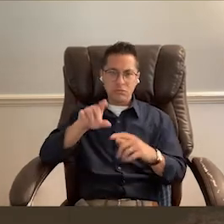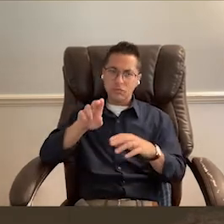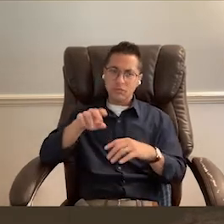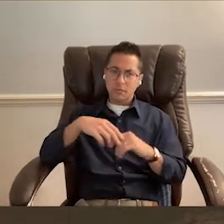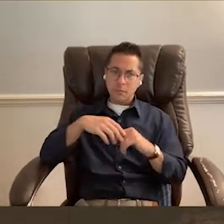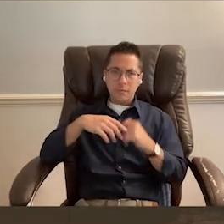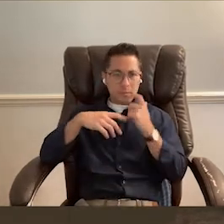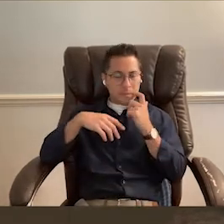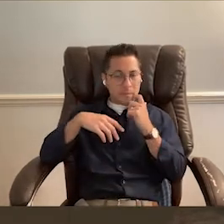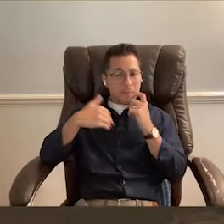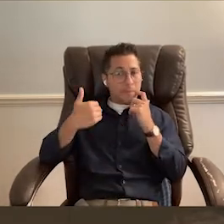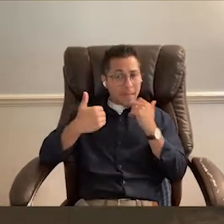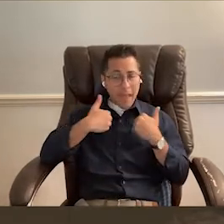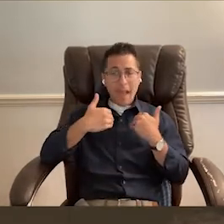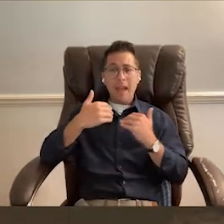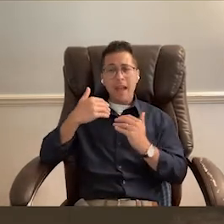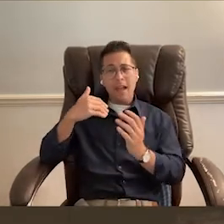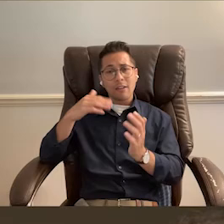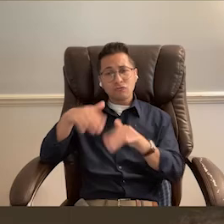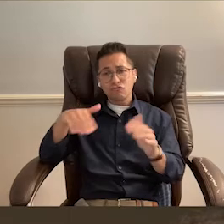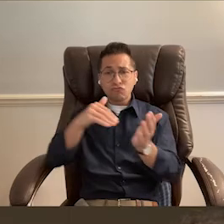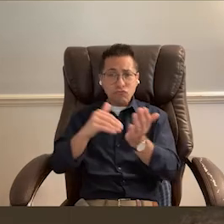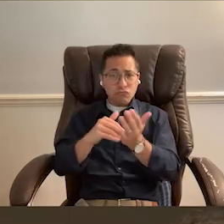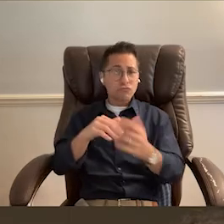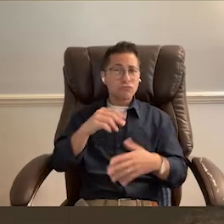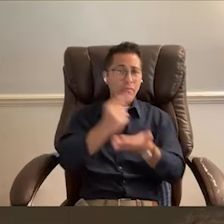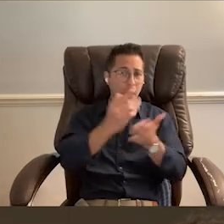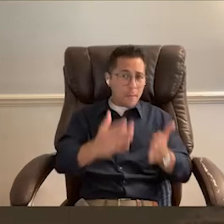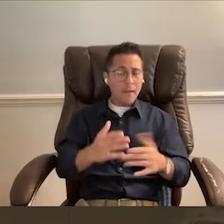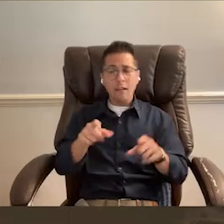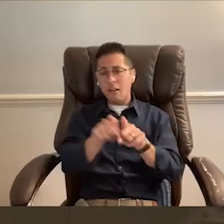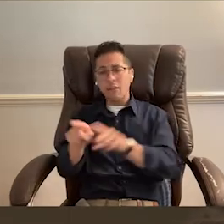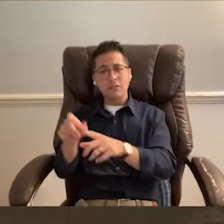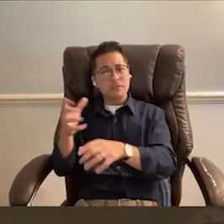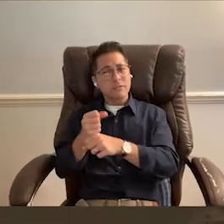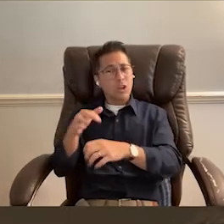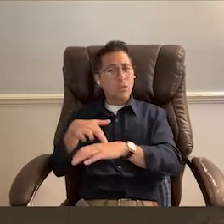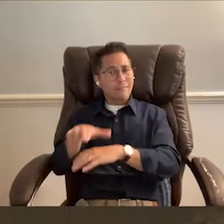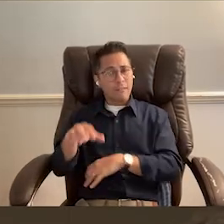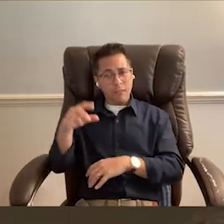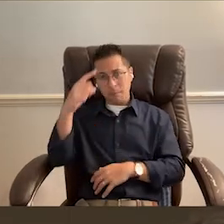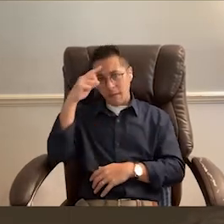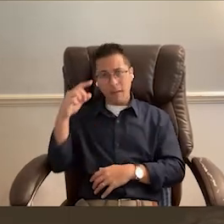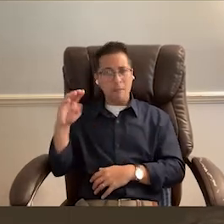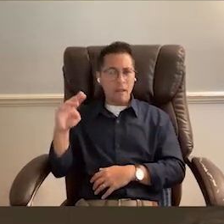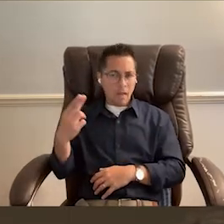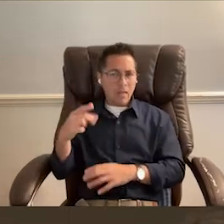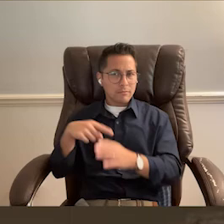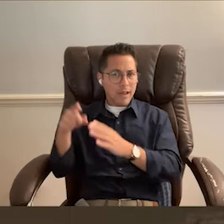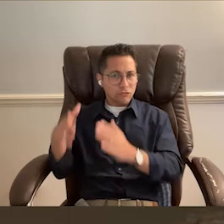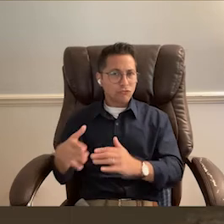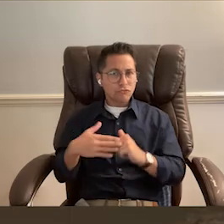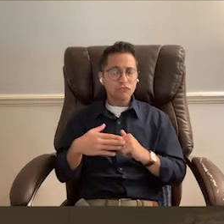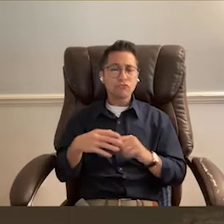Don't be dismissive or use judgmental language. Consult a pediatrician or a therapist,